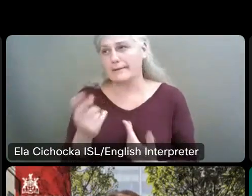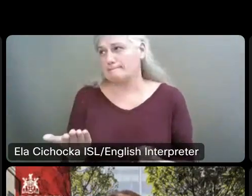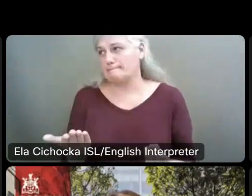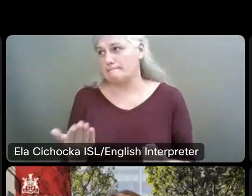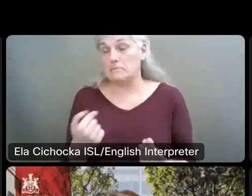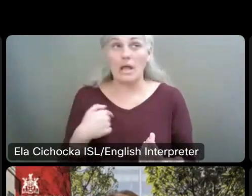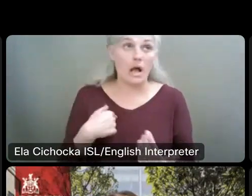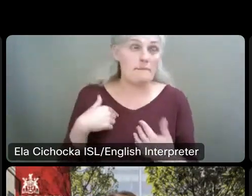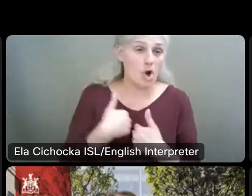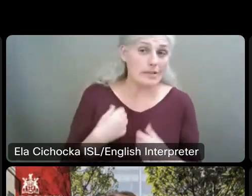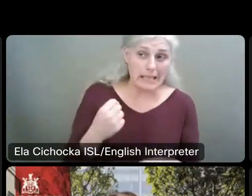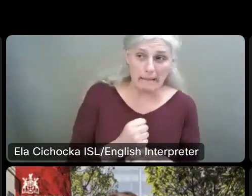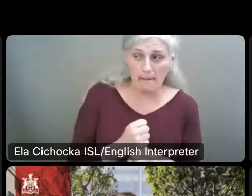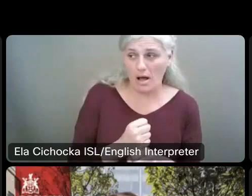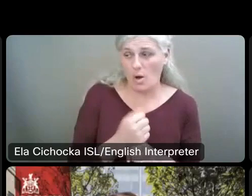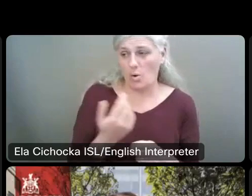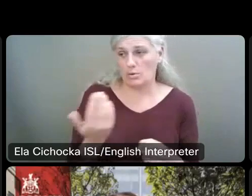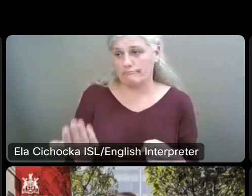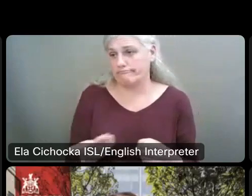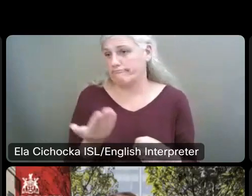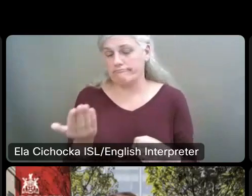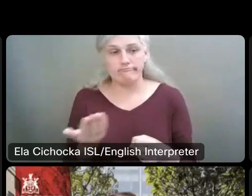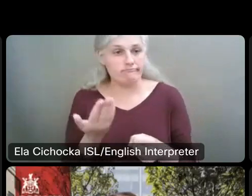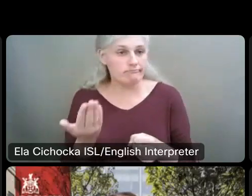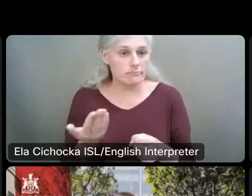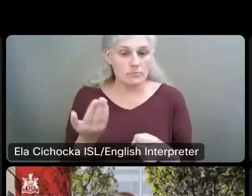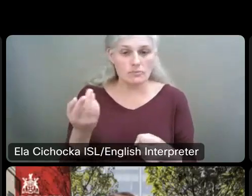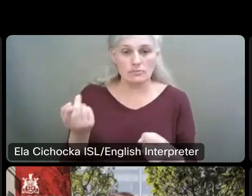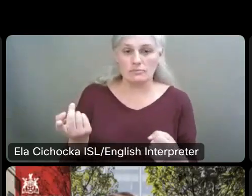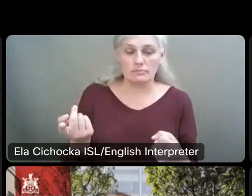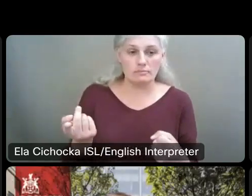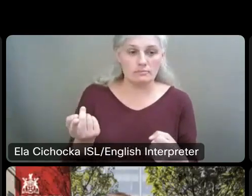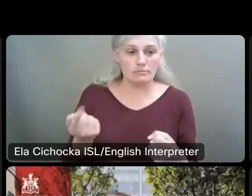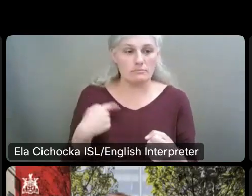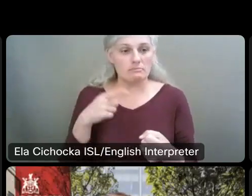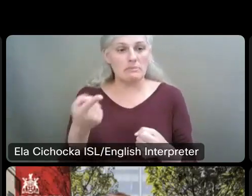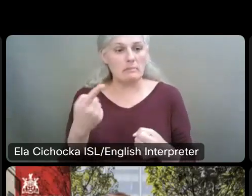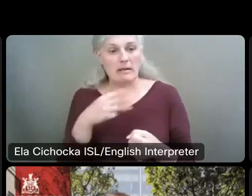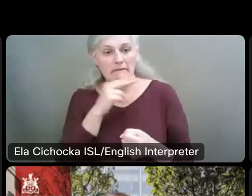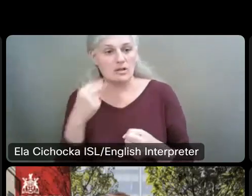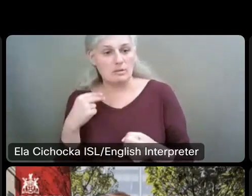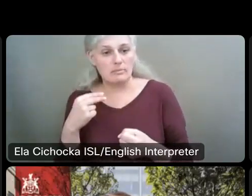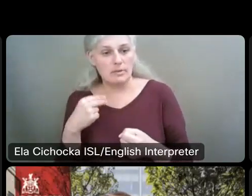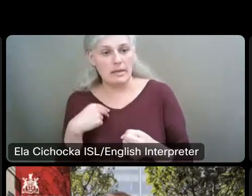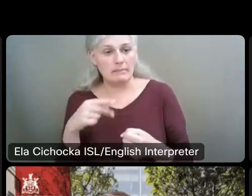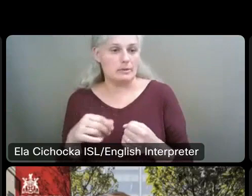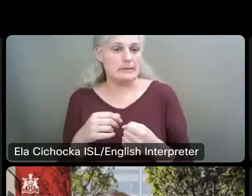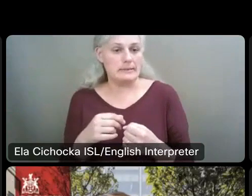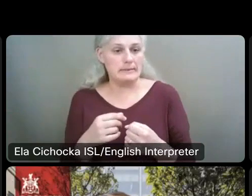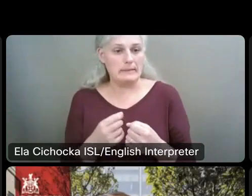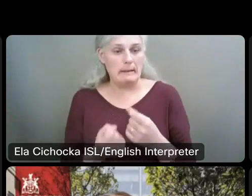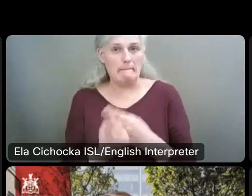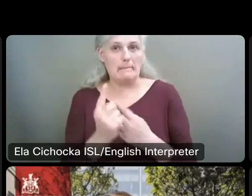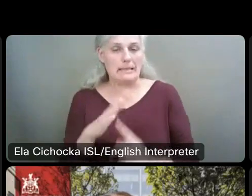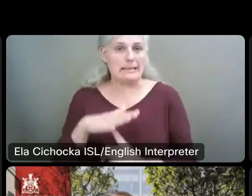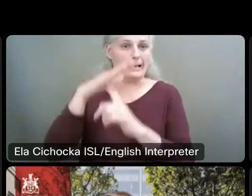I'm concerned about, you know, putting in this PIC line, for example, because, you know, I've never done one